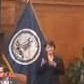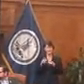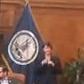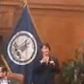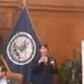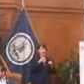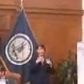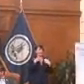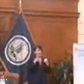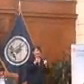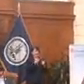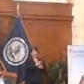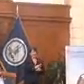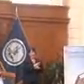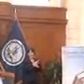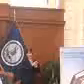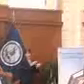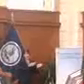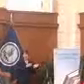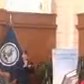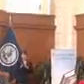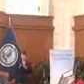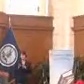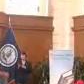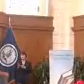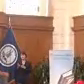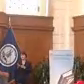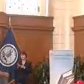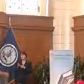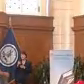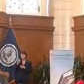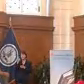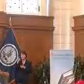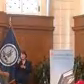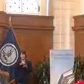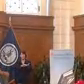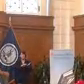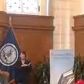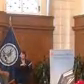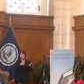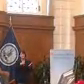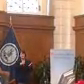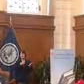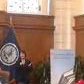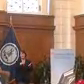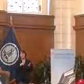We're going to move to our... Oh, I'm sorry. Excuse me.